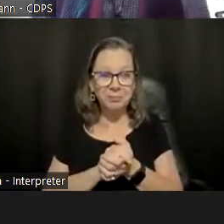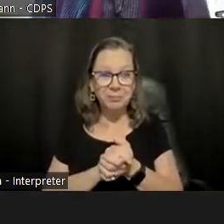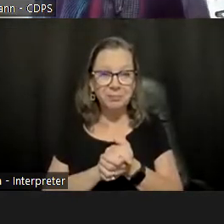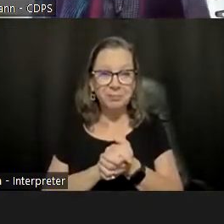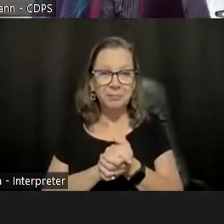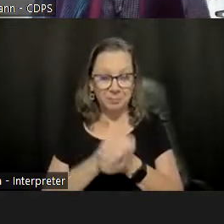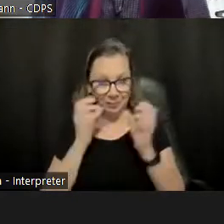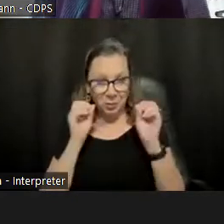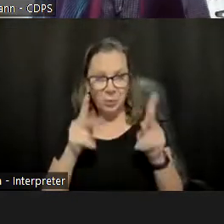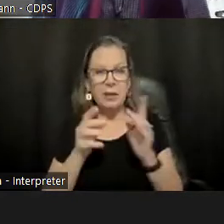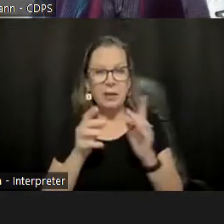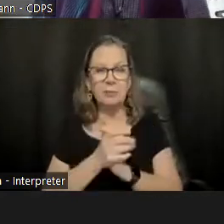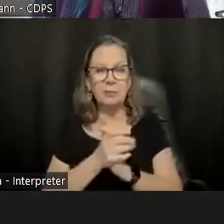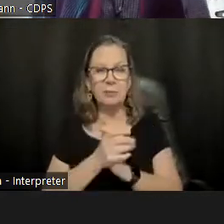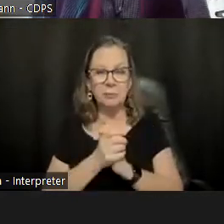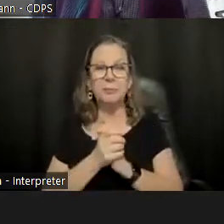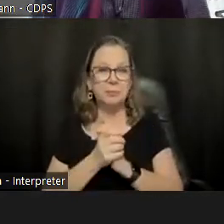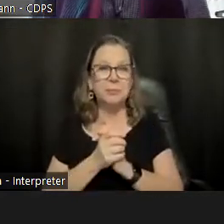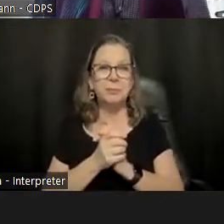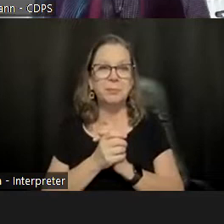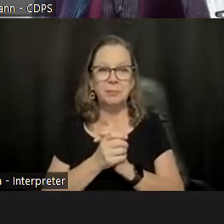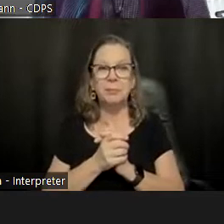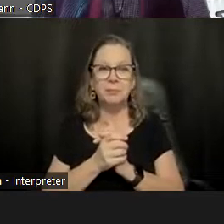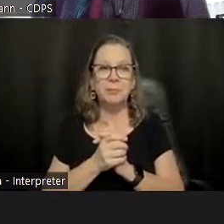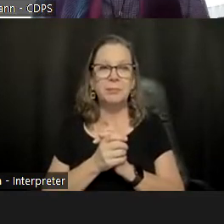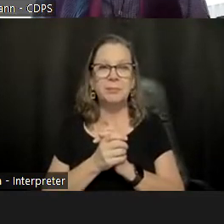Yay. Okay. Can I look at this one?